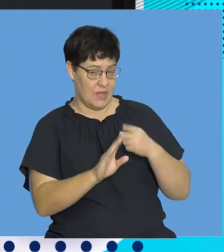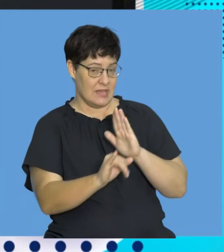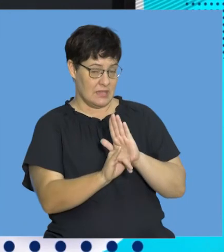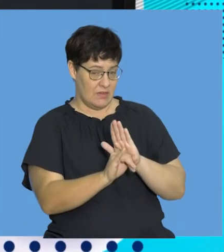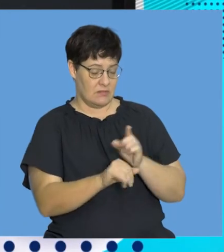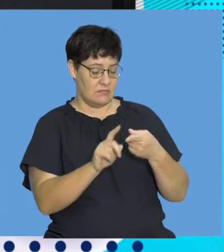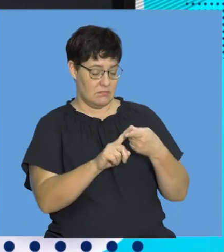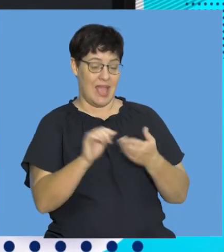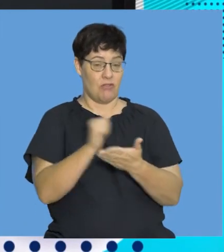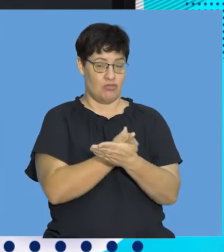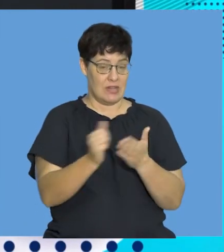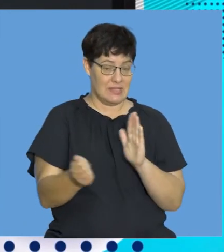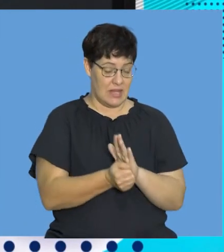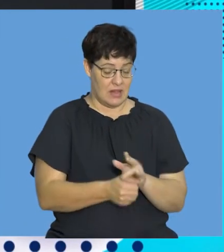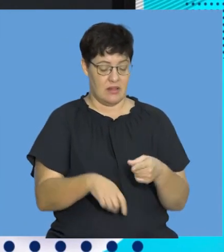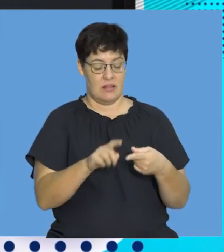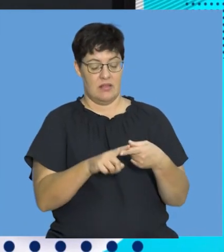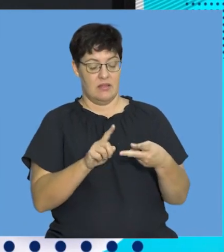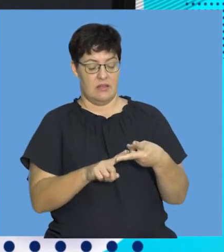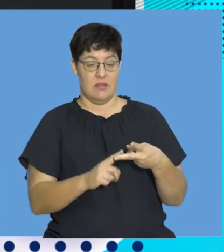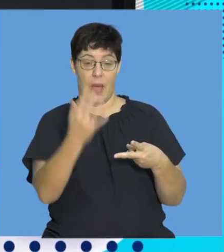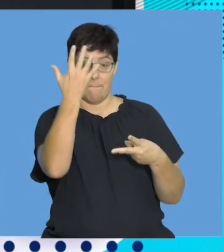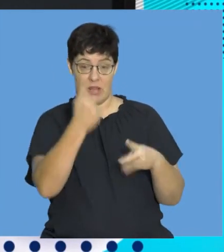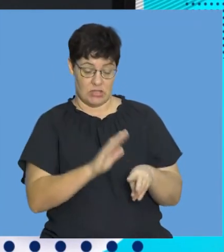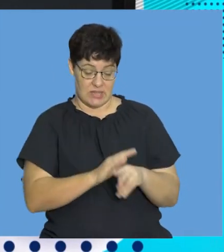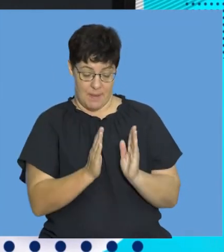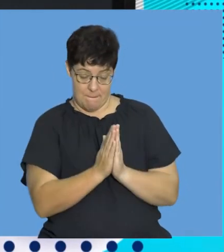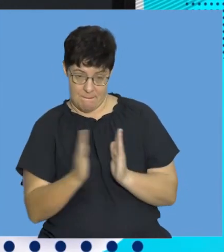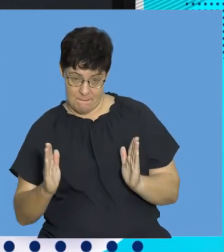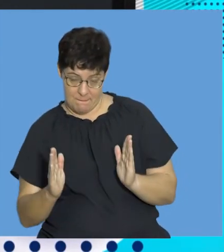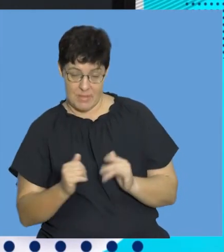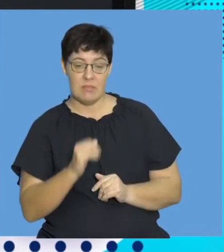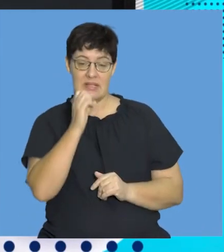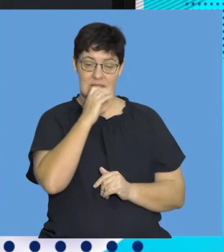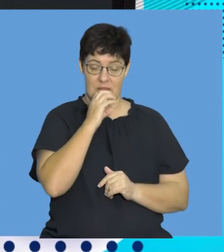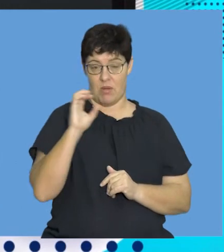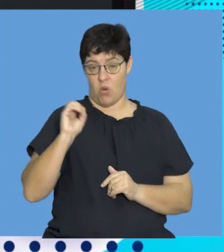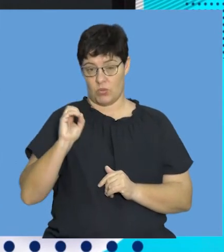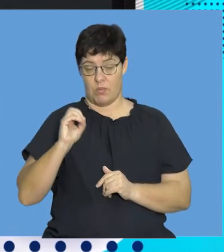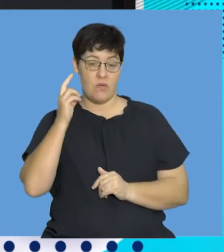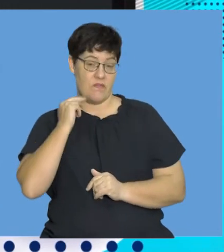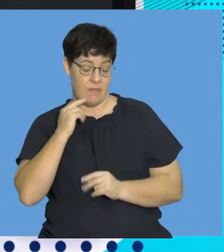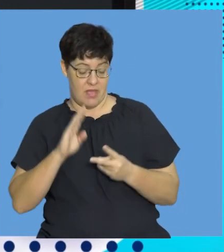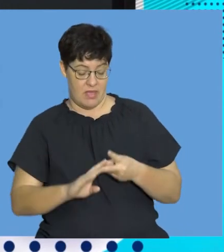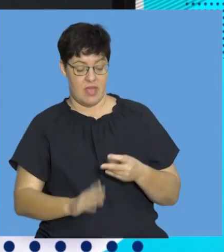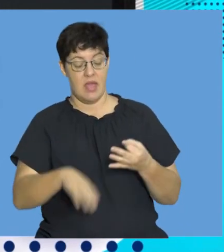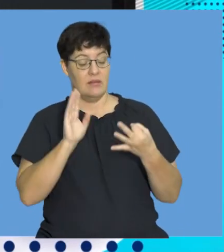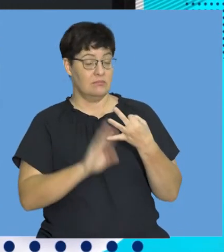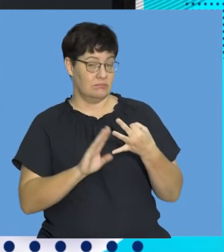sale, 2, the budget period, which is September, October, November, and